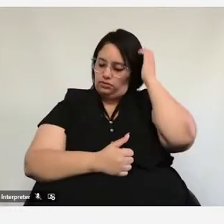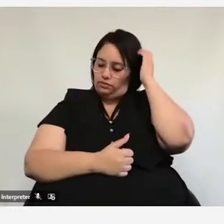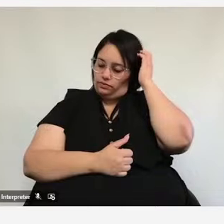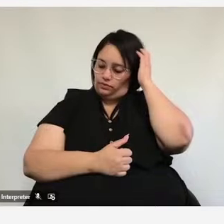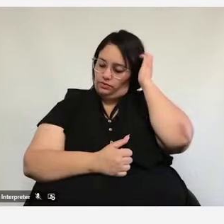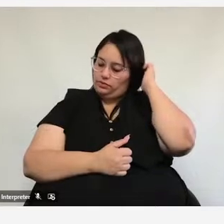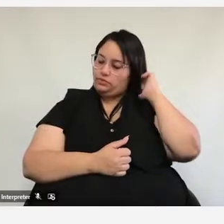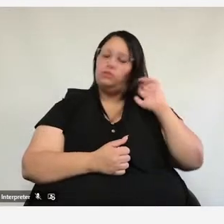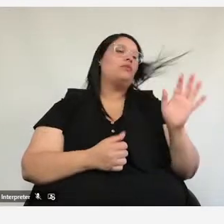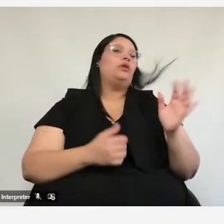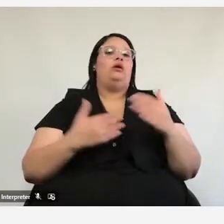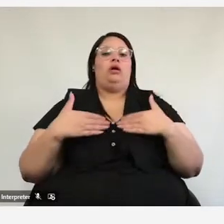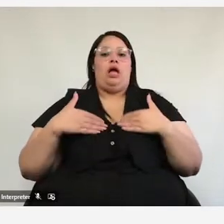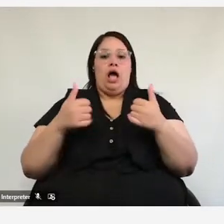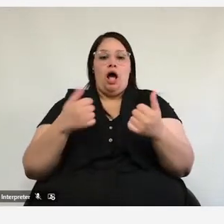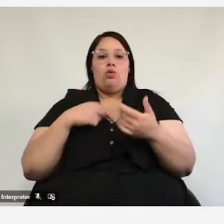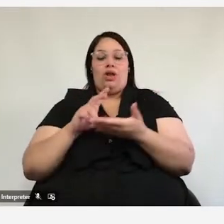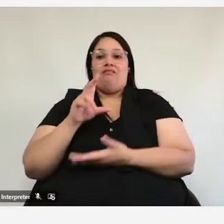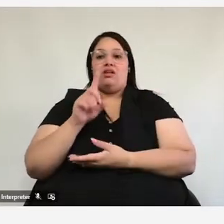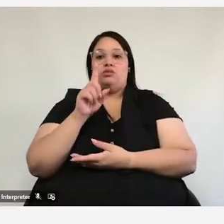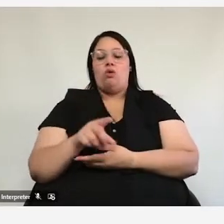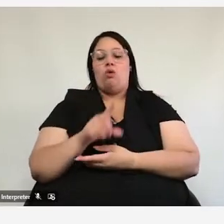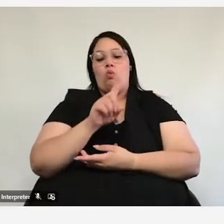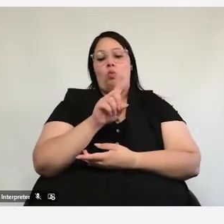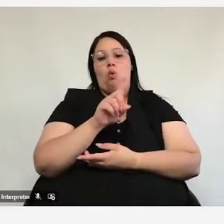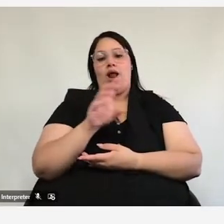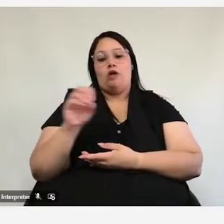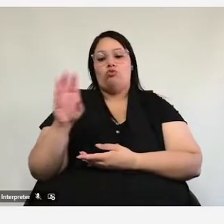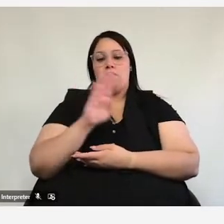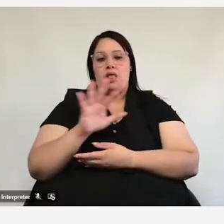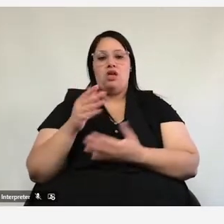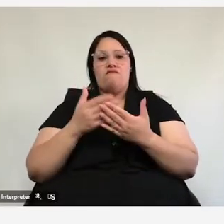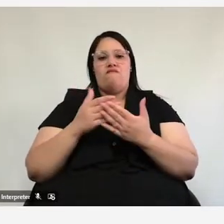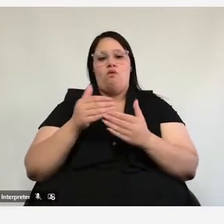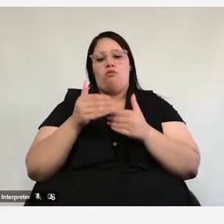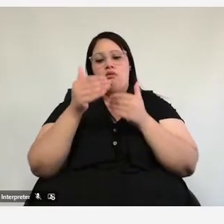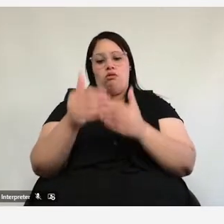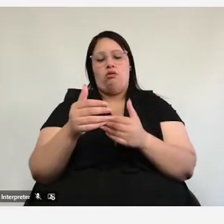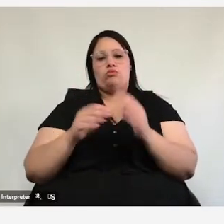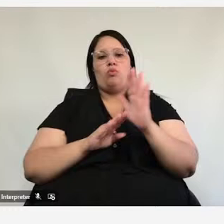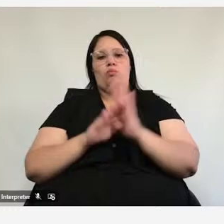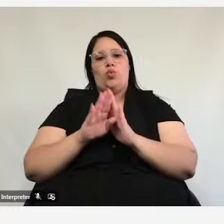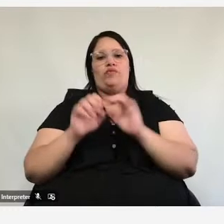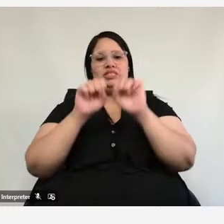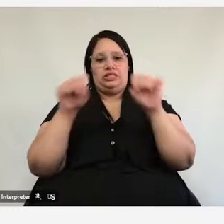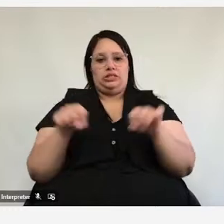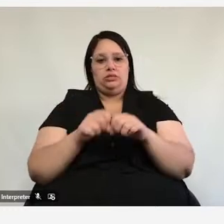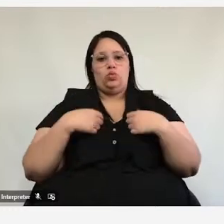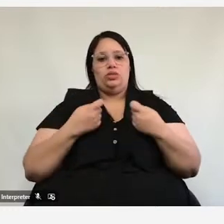we will invest 100 billion rand of the MTEF to strengthen our systems, of which we will spend